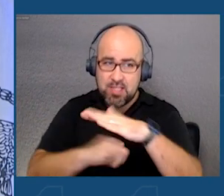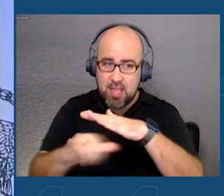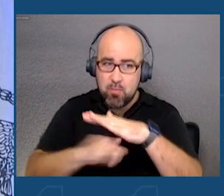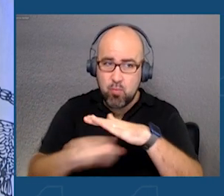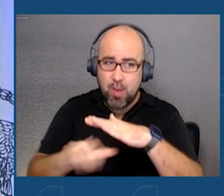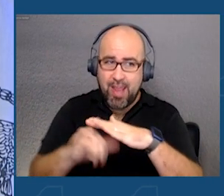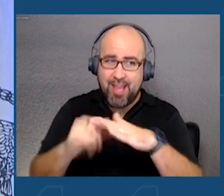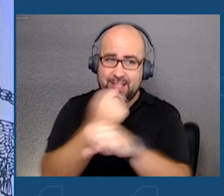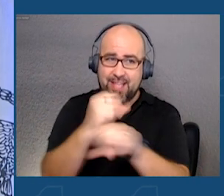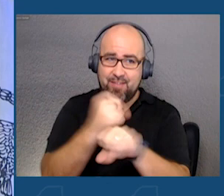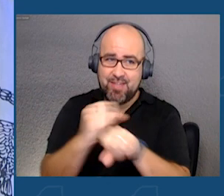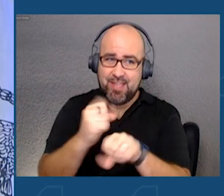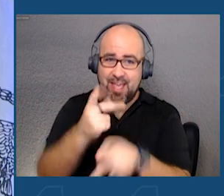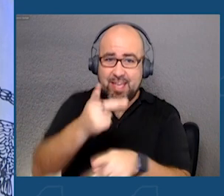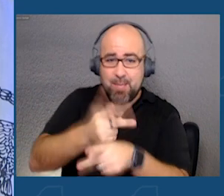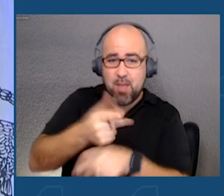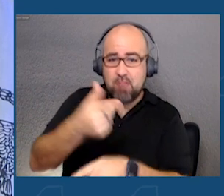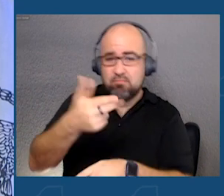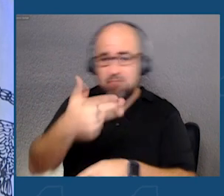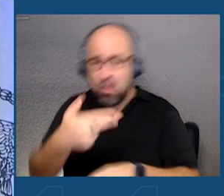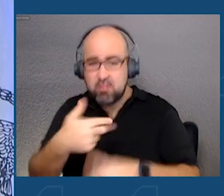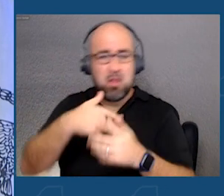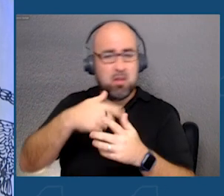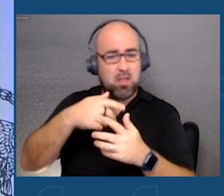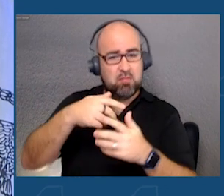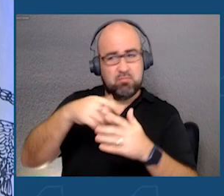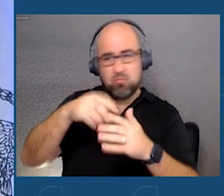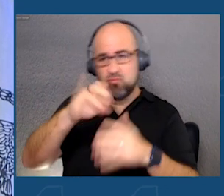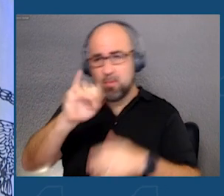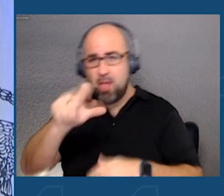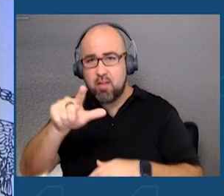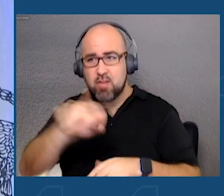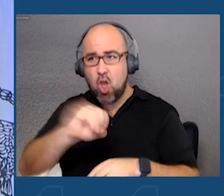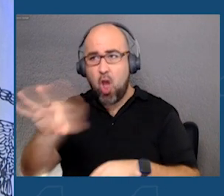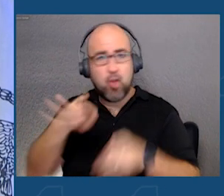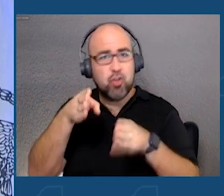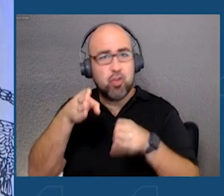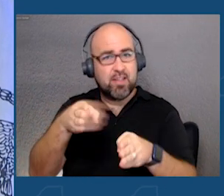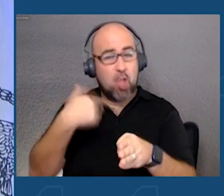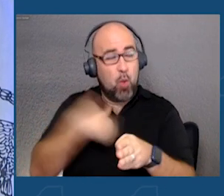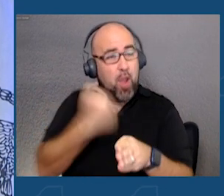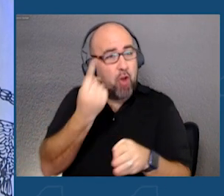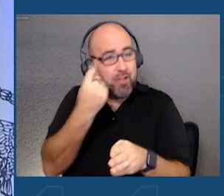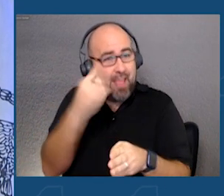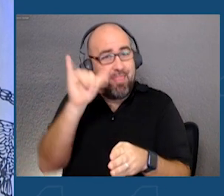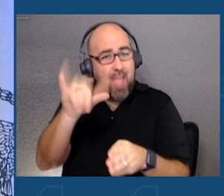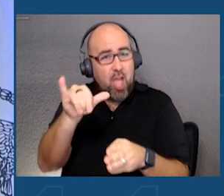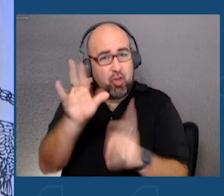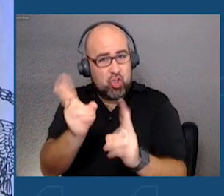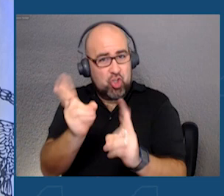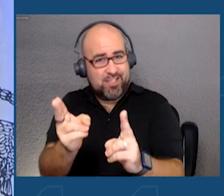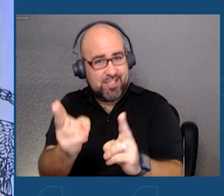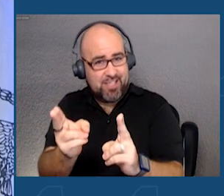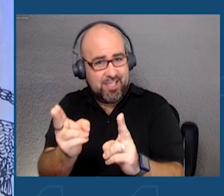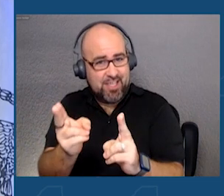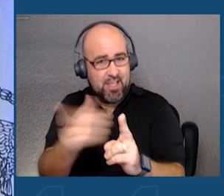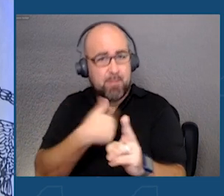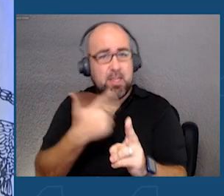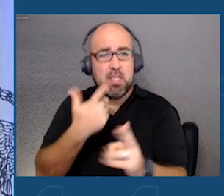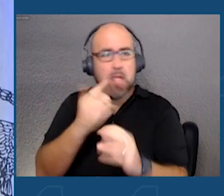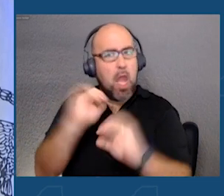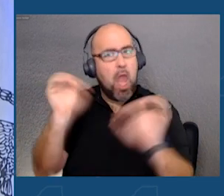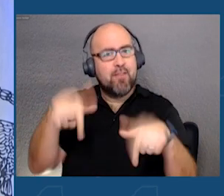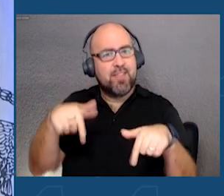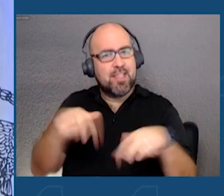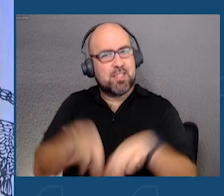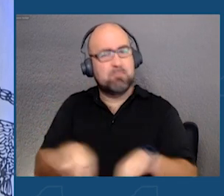and criminals off our streets. We understand the urgency, because none of this matters, we're talking about here